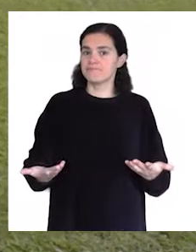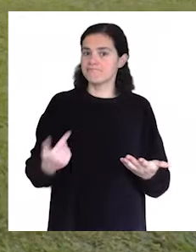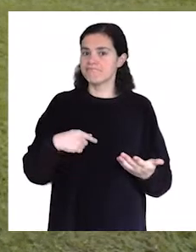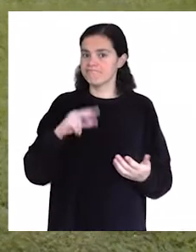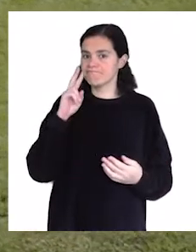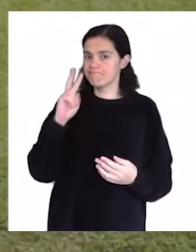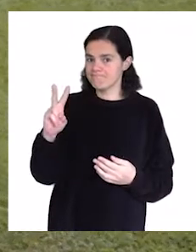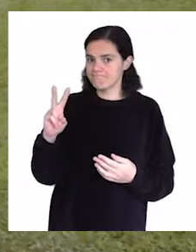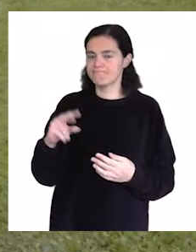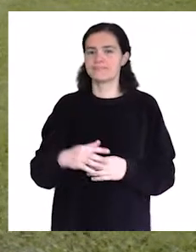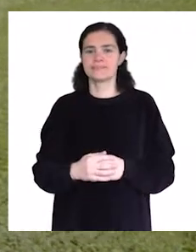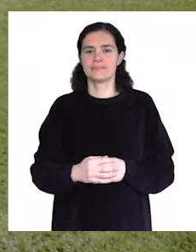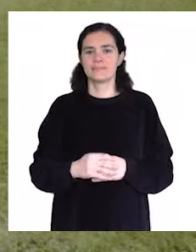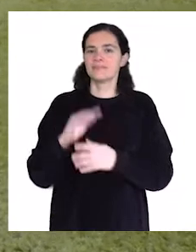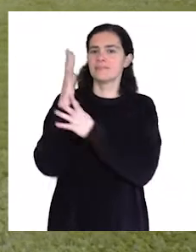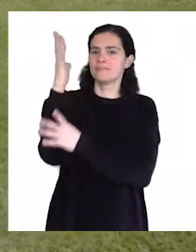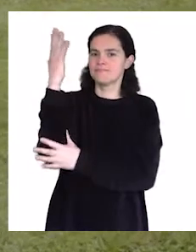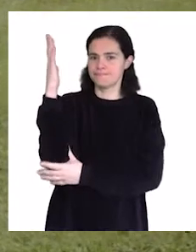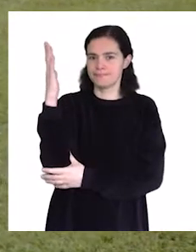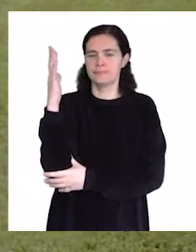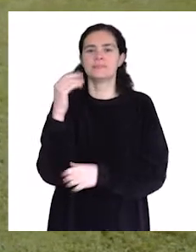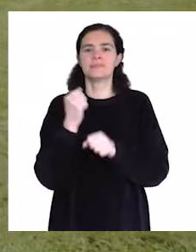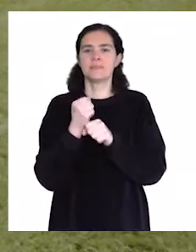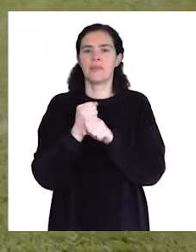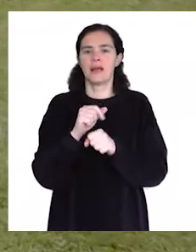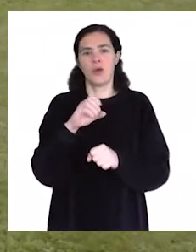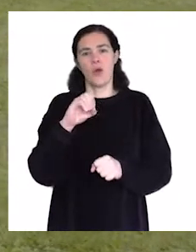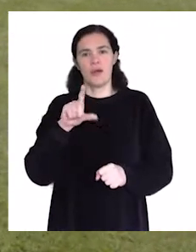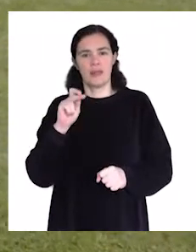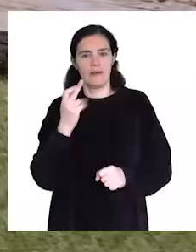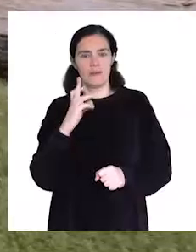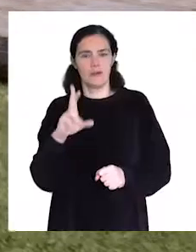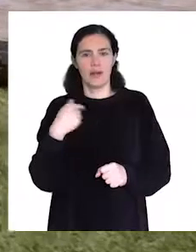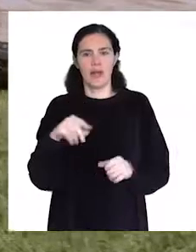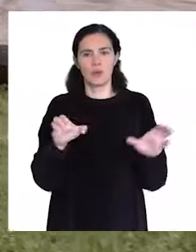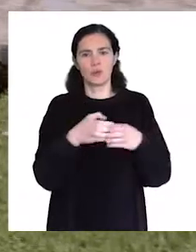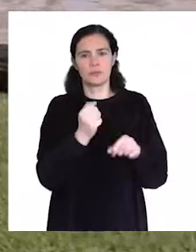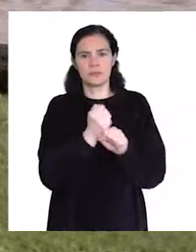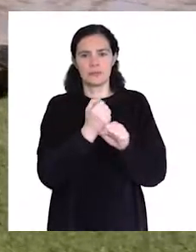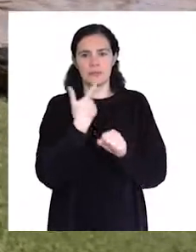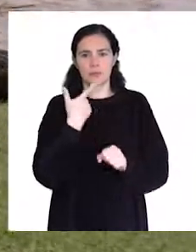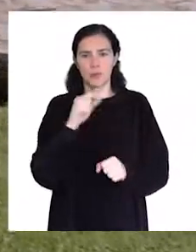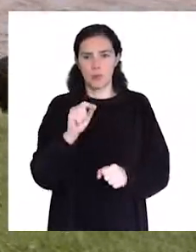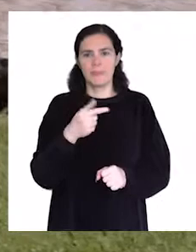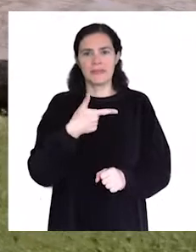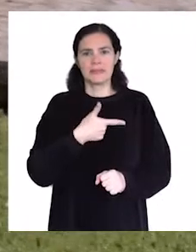So now we are looking at these three other works by Olafur, belong to a group of work called